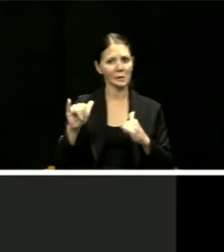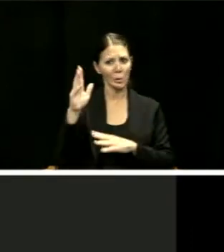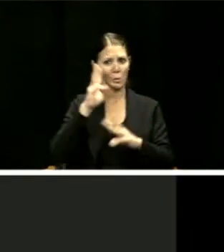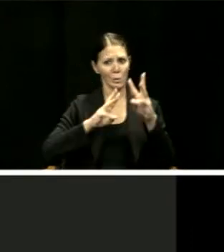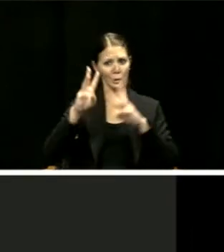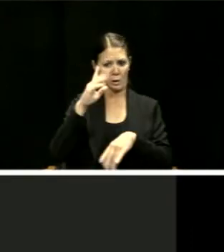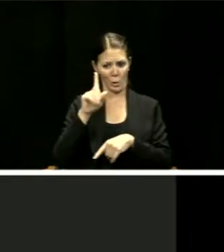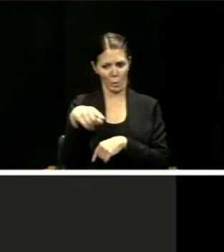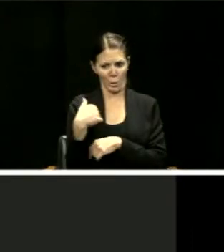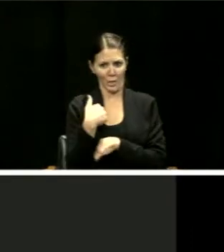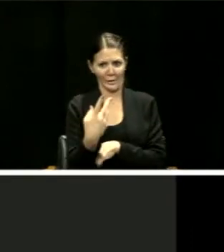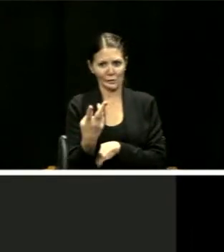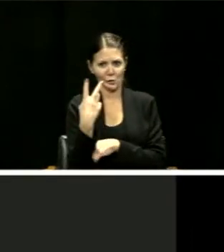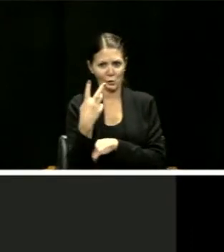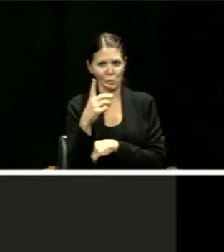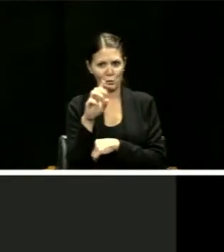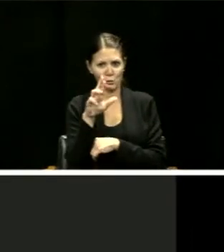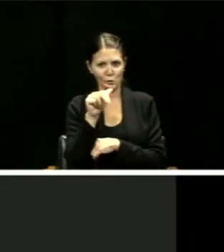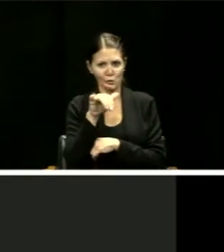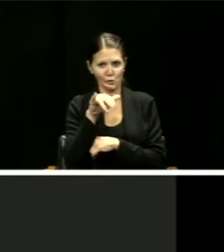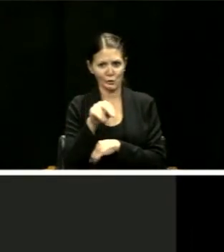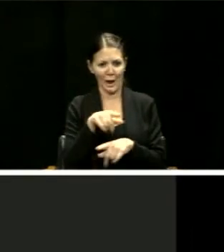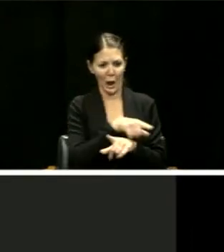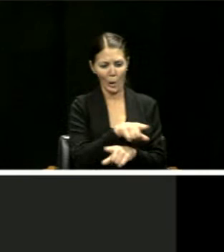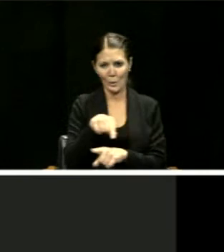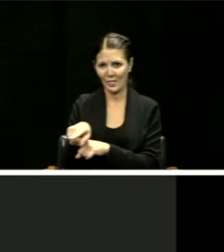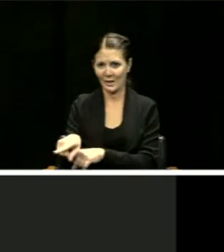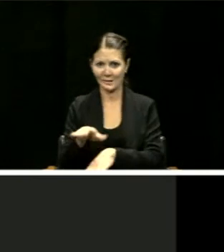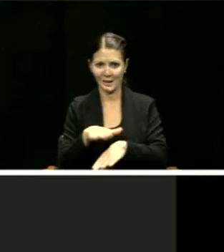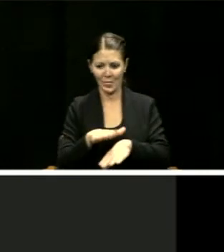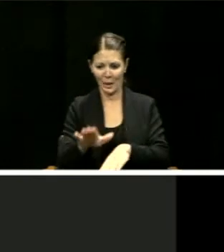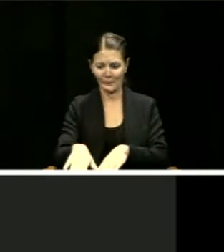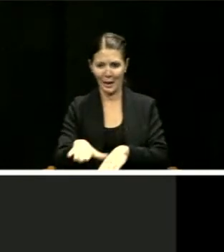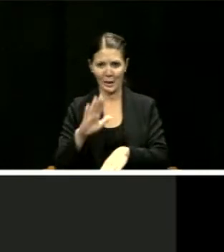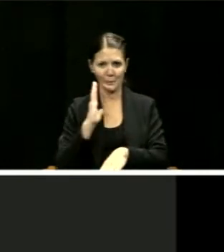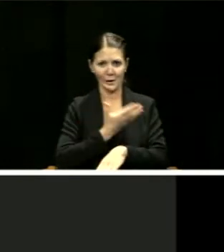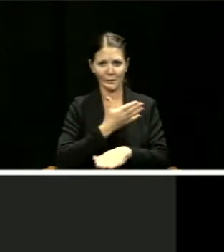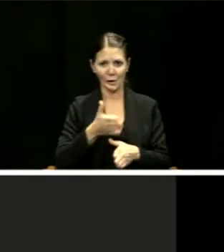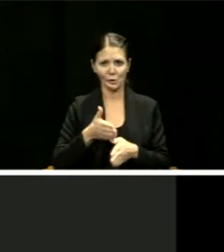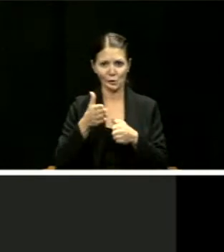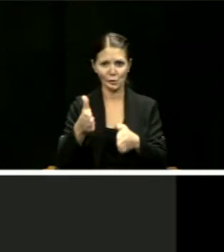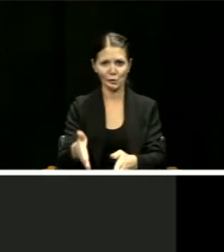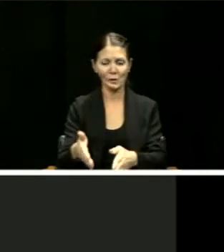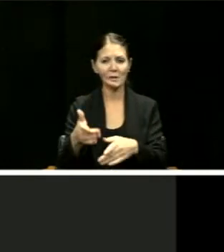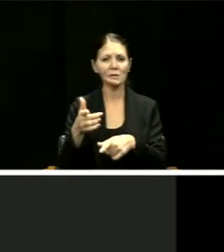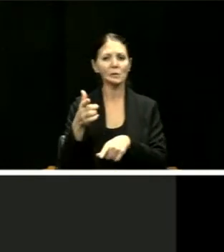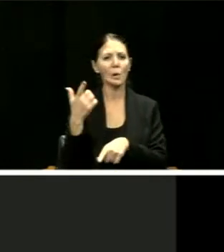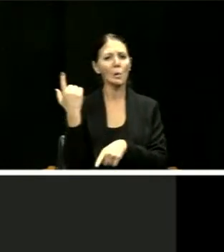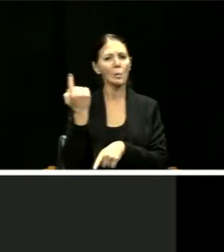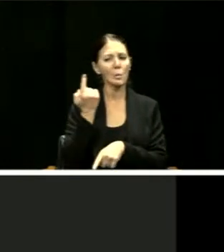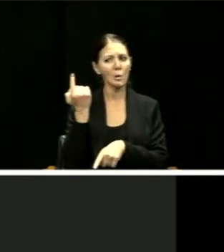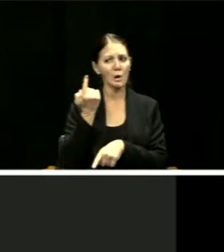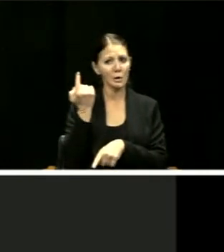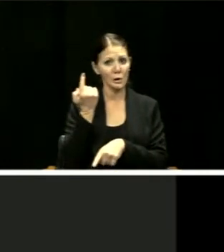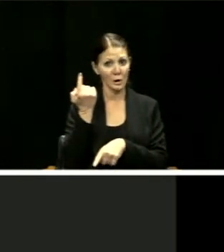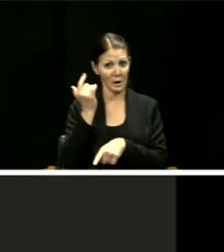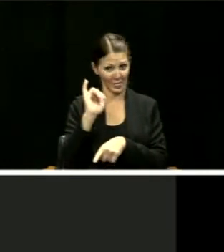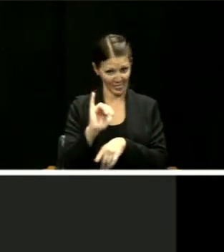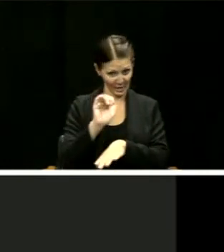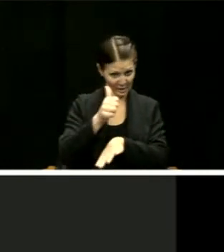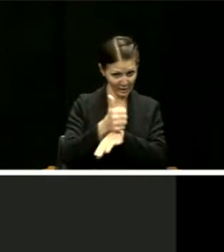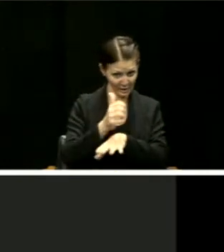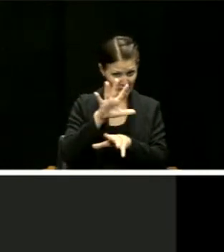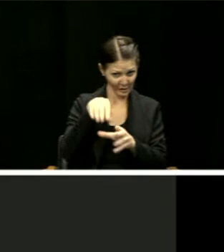2 drainage outlets right there at the bottom of our street. So I was wondering if that was in the